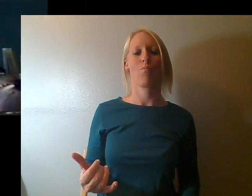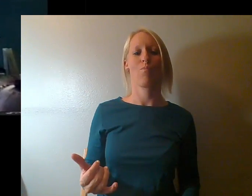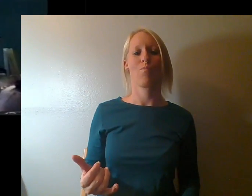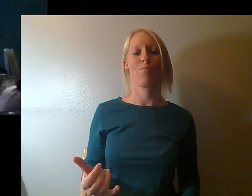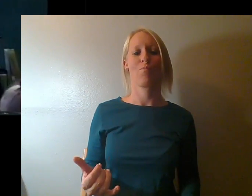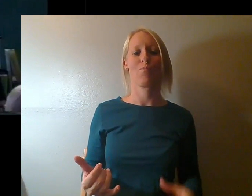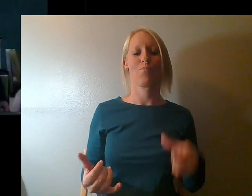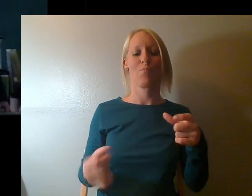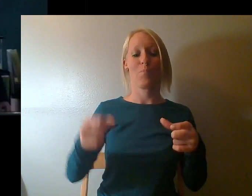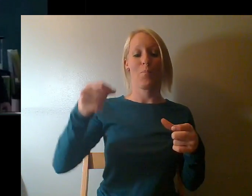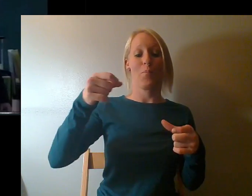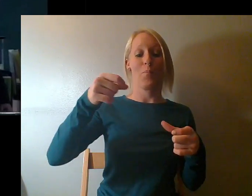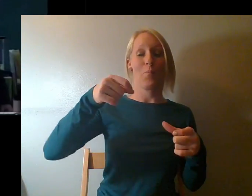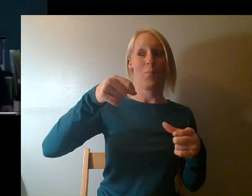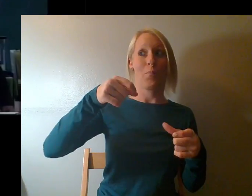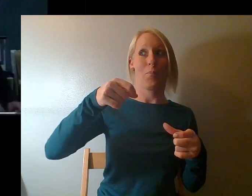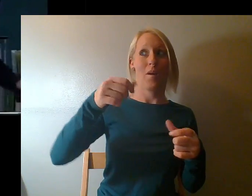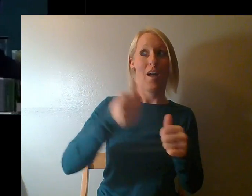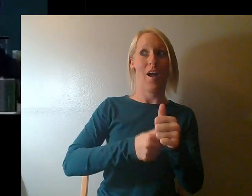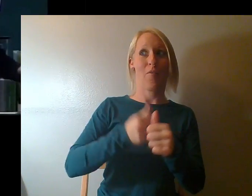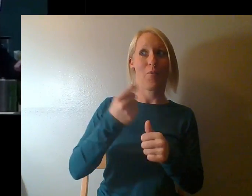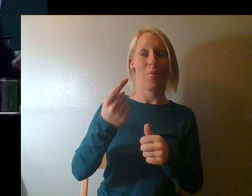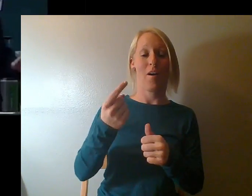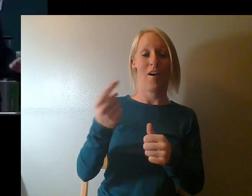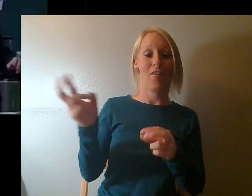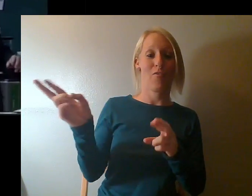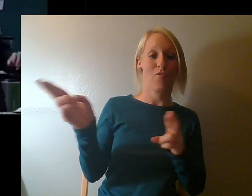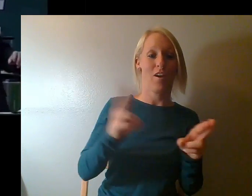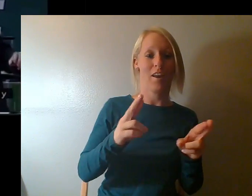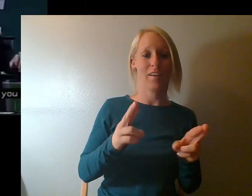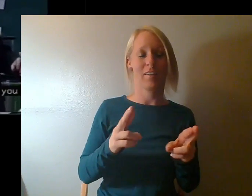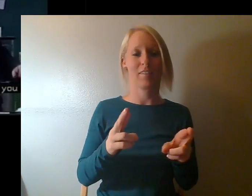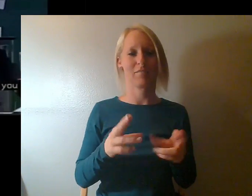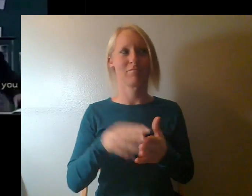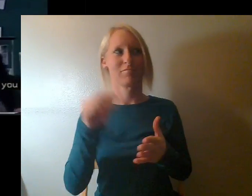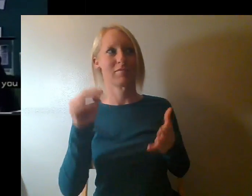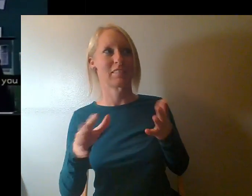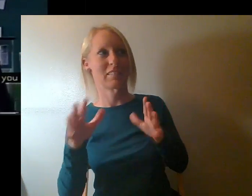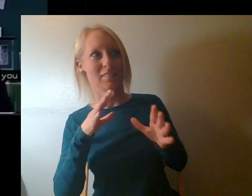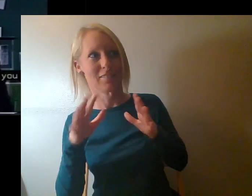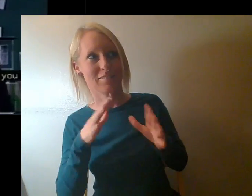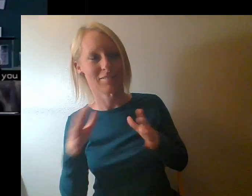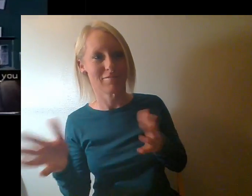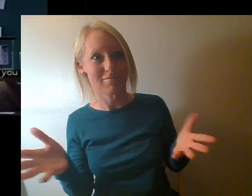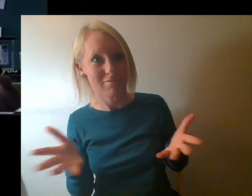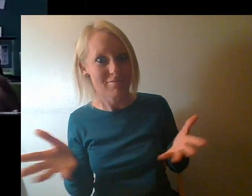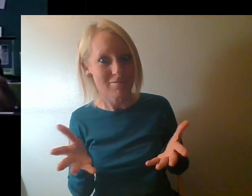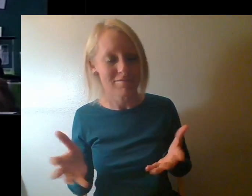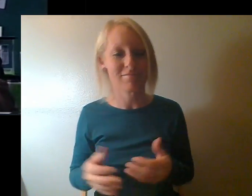Everyone's ready. Mr. Key, just put it in. All right. Okay, can everyone see? Can you see? All right. Here we go.